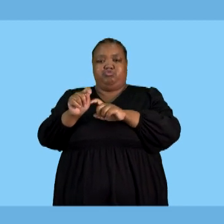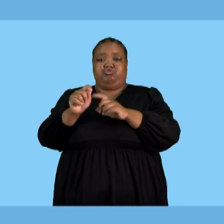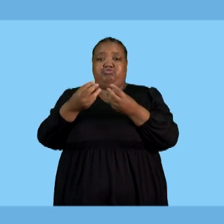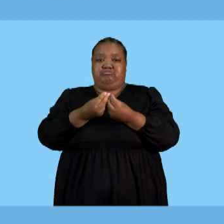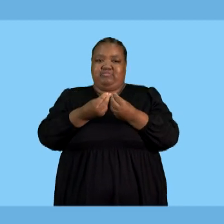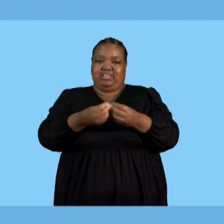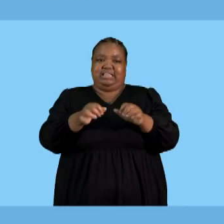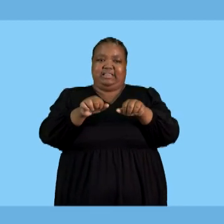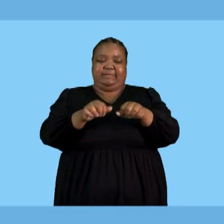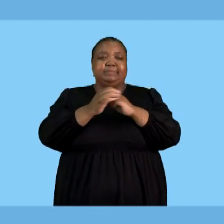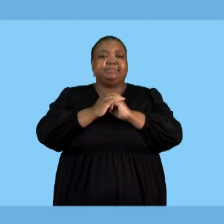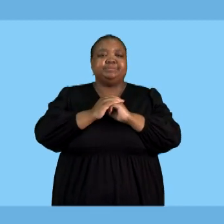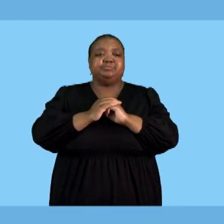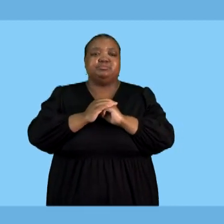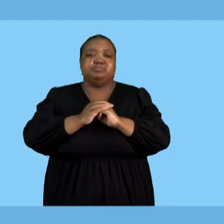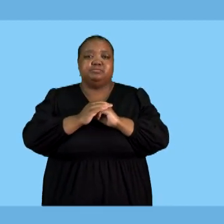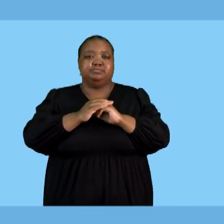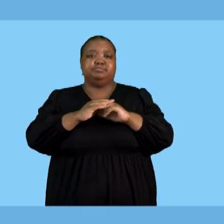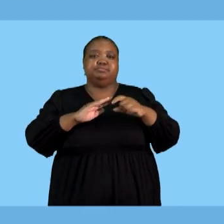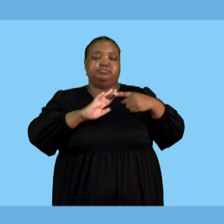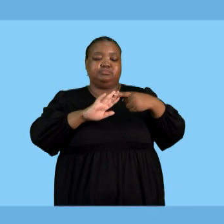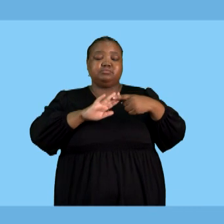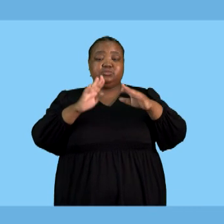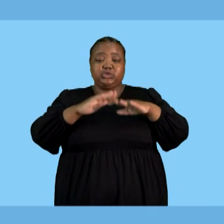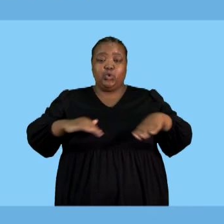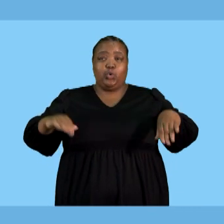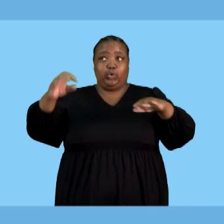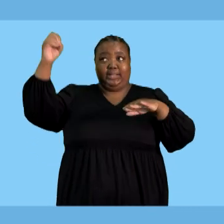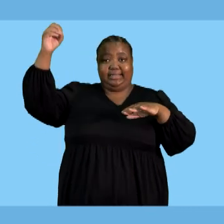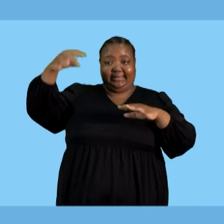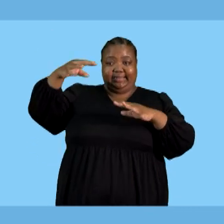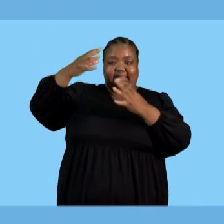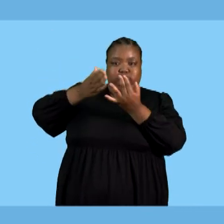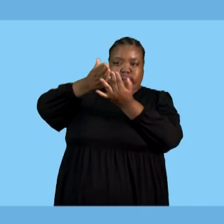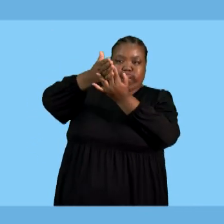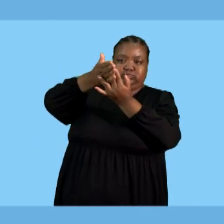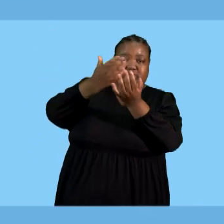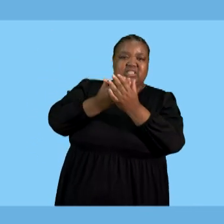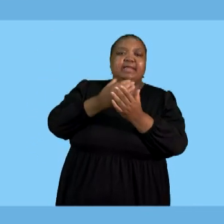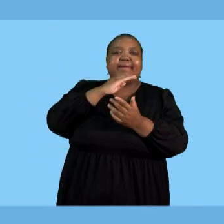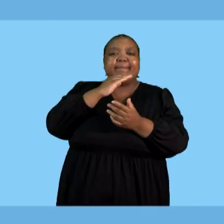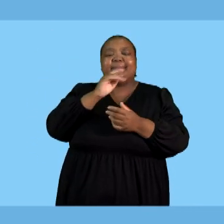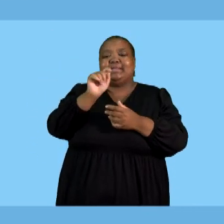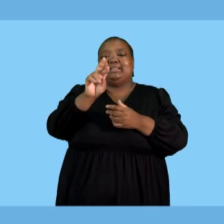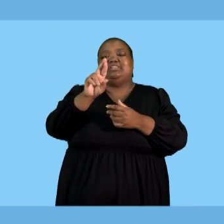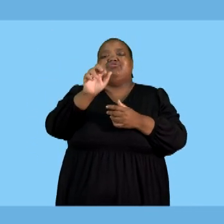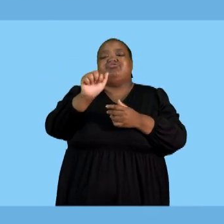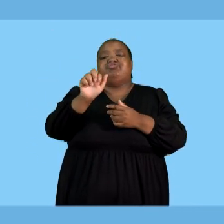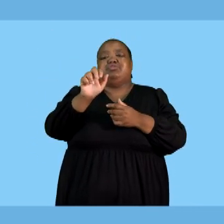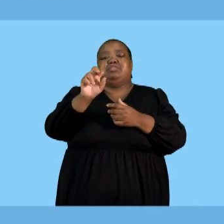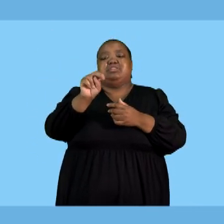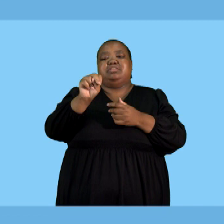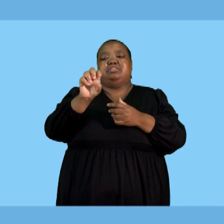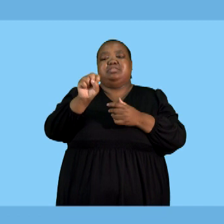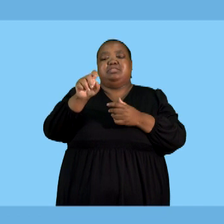semi-transparent substance. So number one, a substance allowing all of the light to pass through is said to be a transparent substance. And because